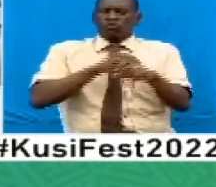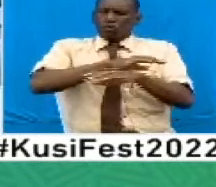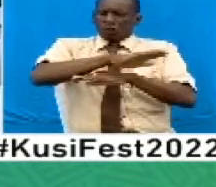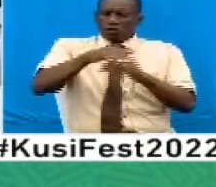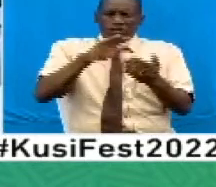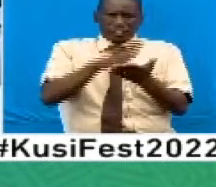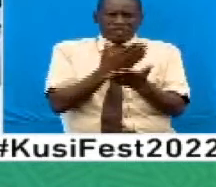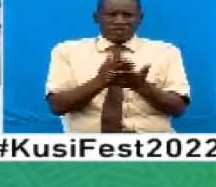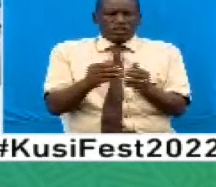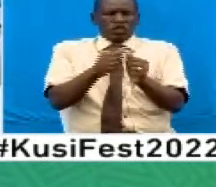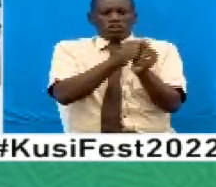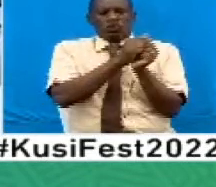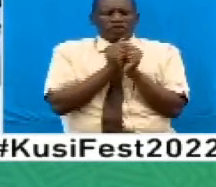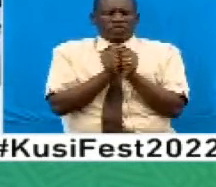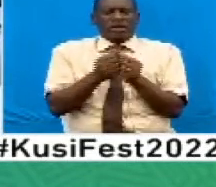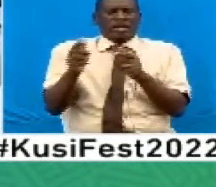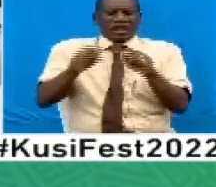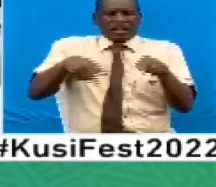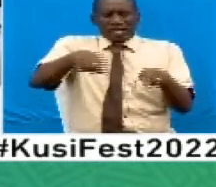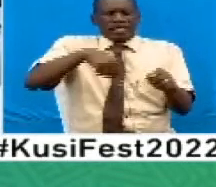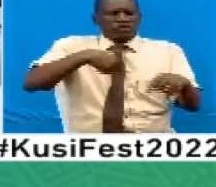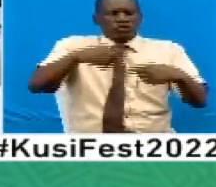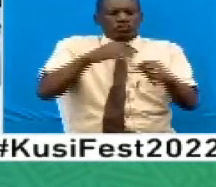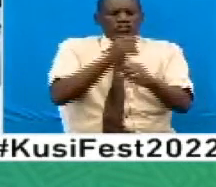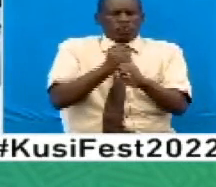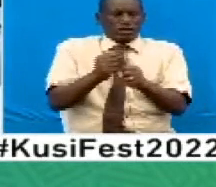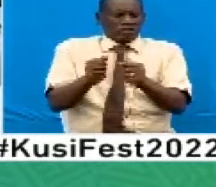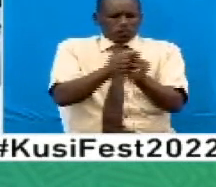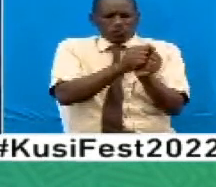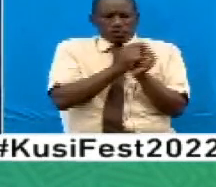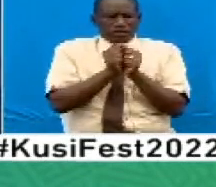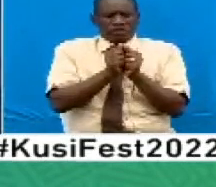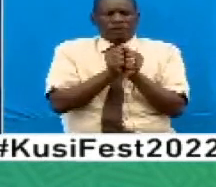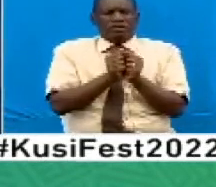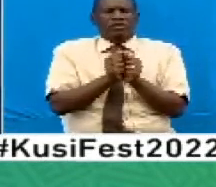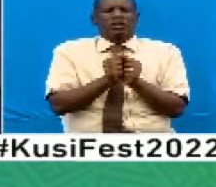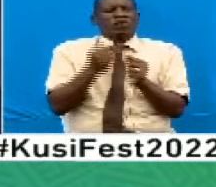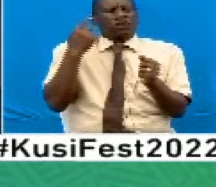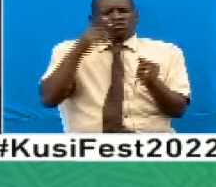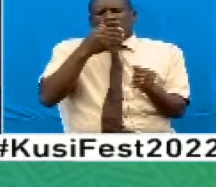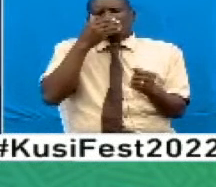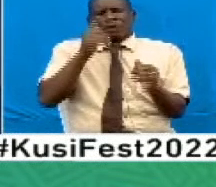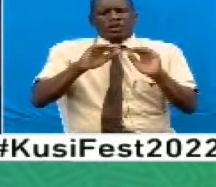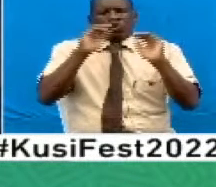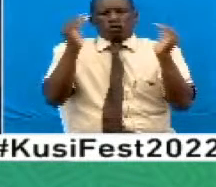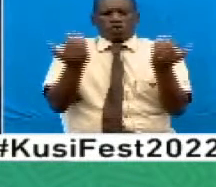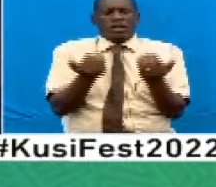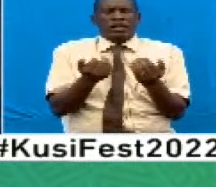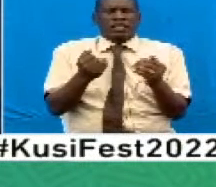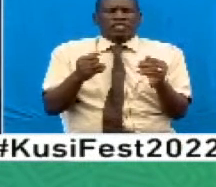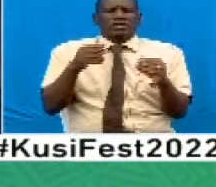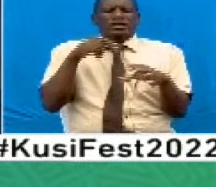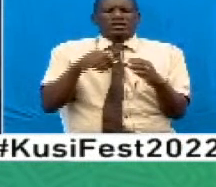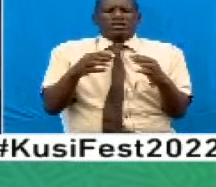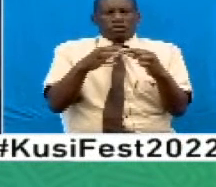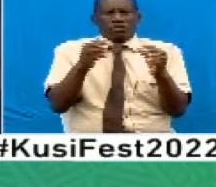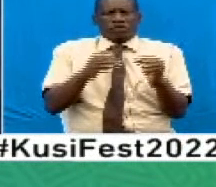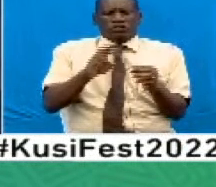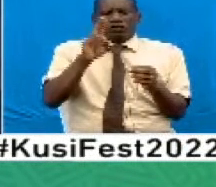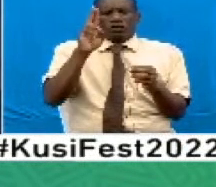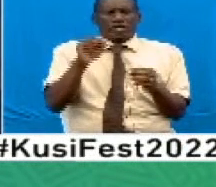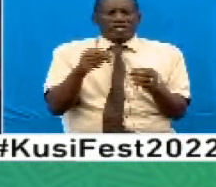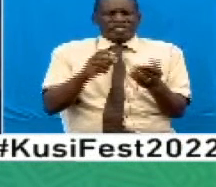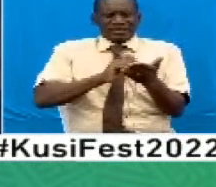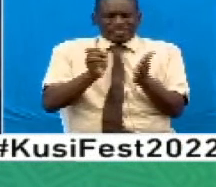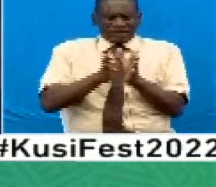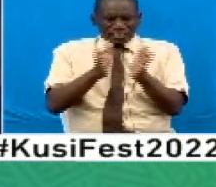sectors. Together, let's continue working collectively towards a better world. In the words of United Nations